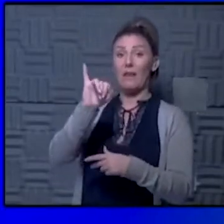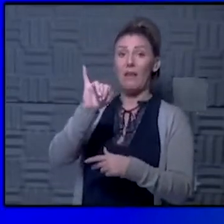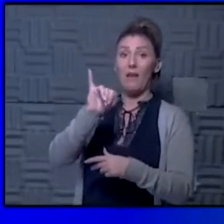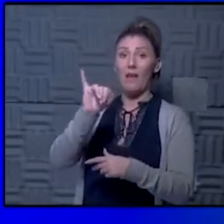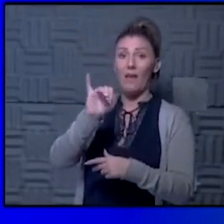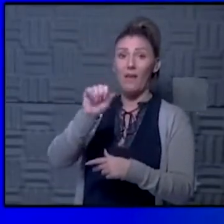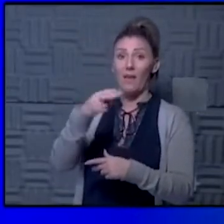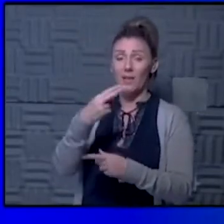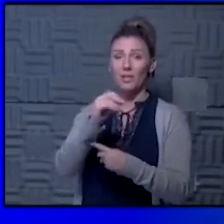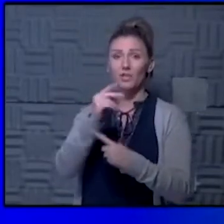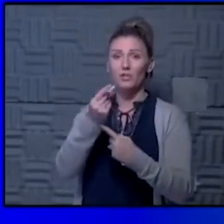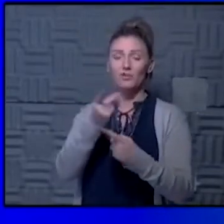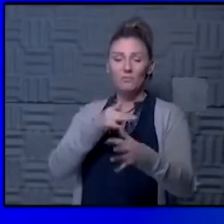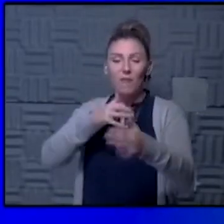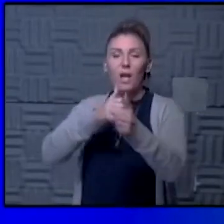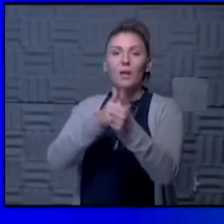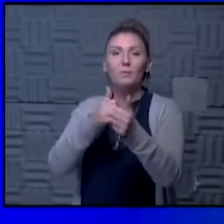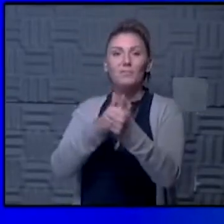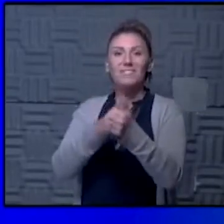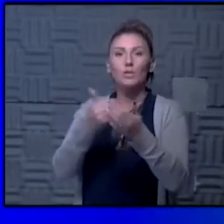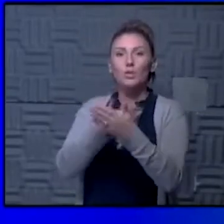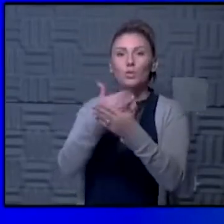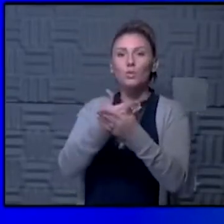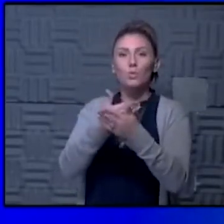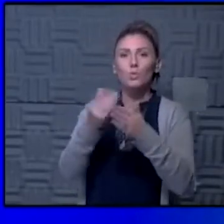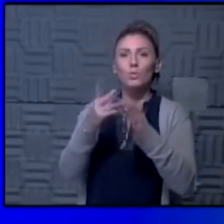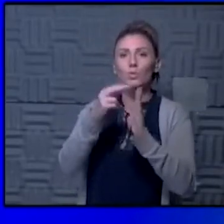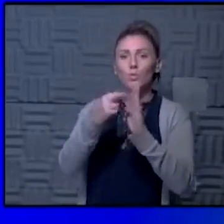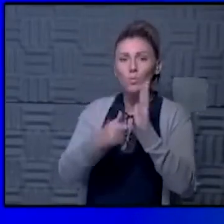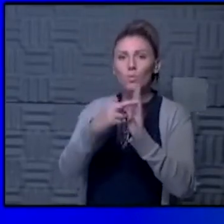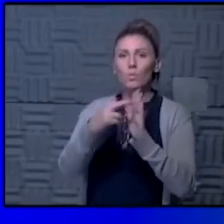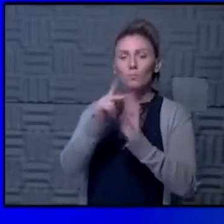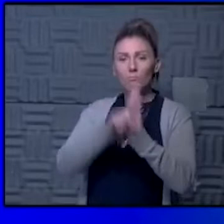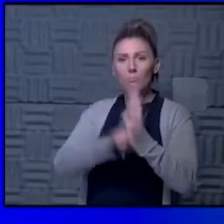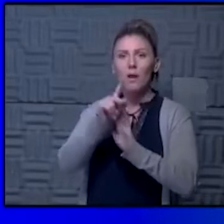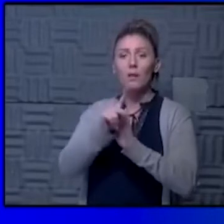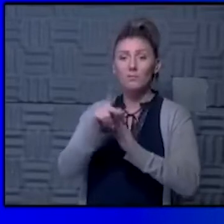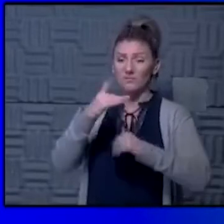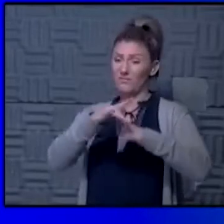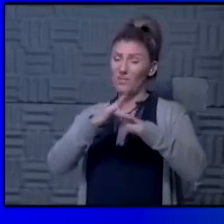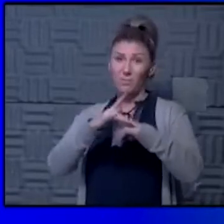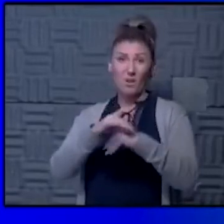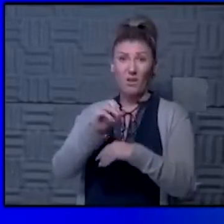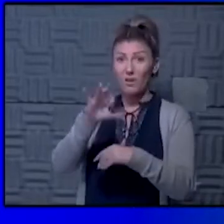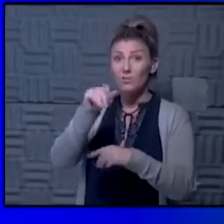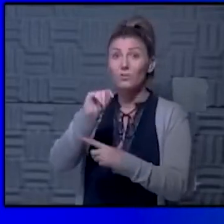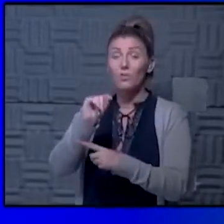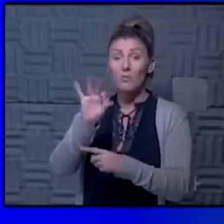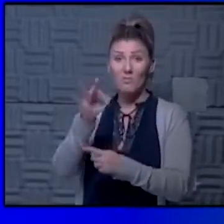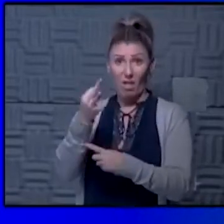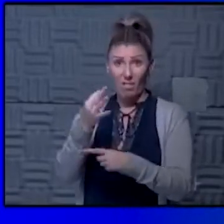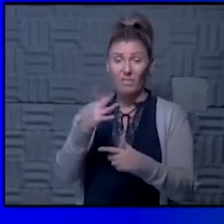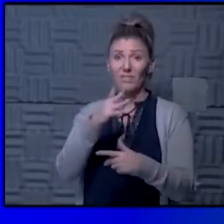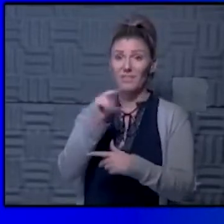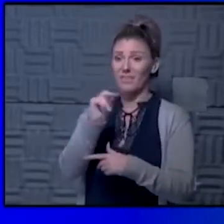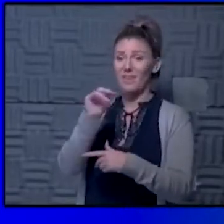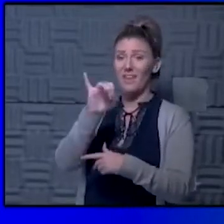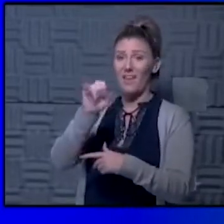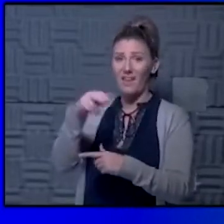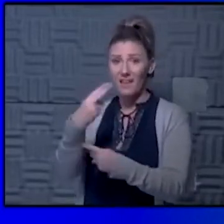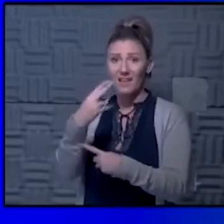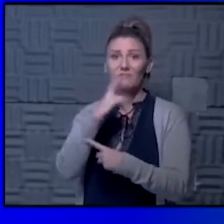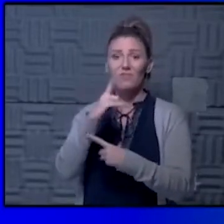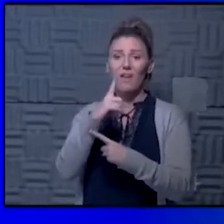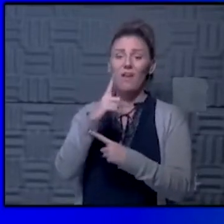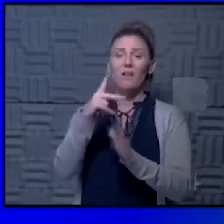guidelines updated on October 9th. So those are available really for anybody. So it's the National Institutes of Health, the NIH guidelines for